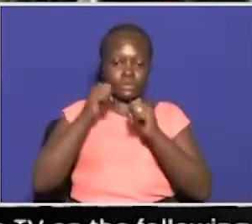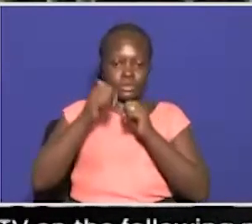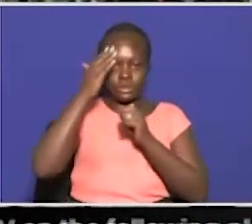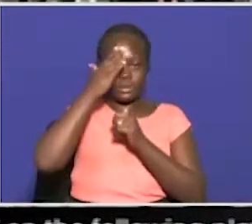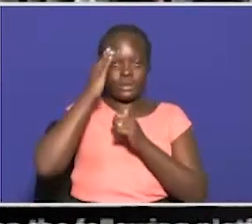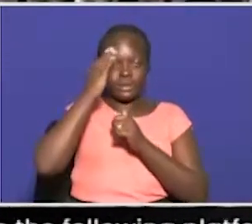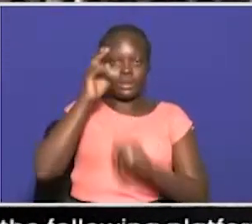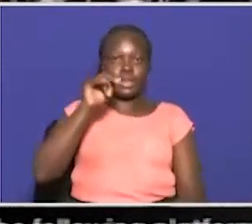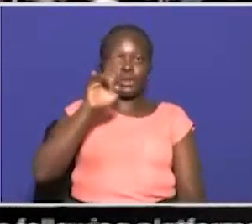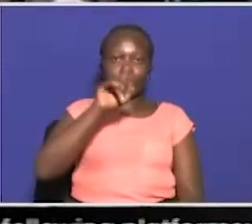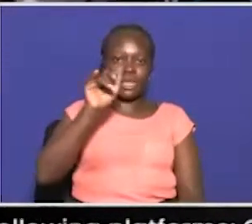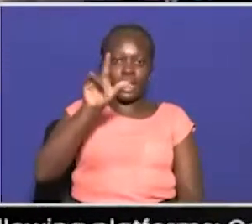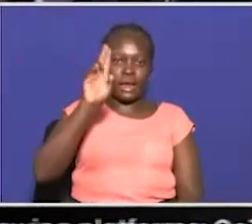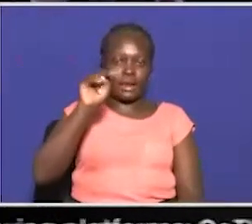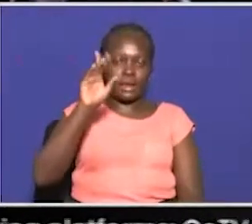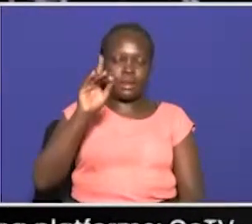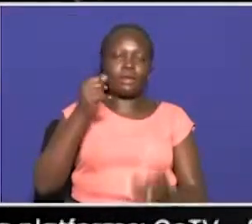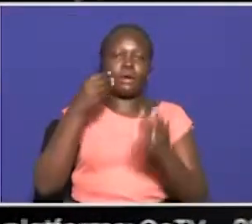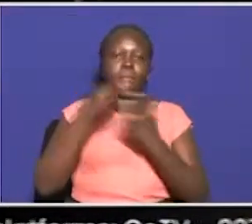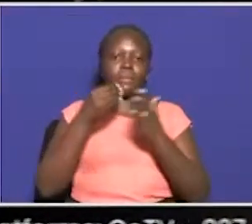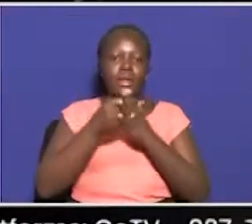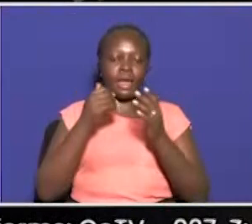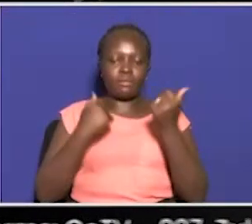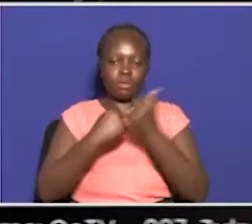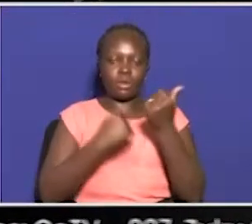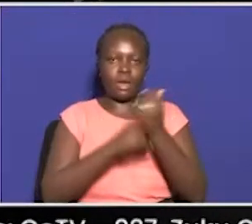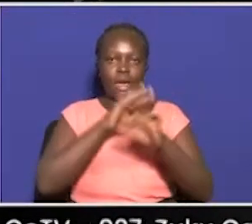New Zealand dollar was supported after the central bank